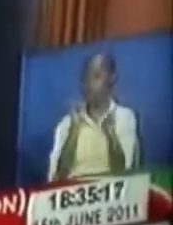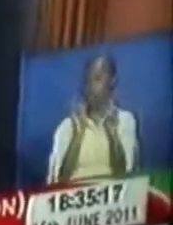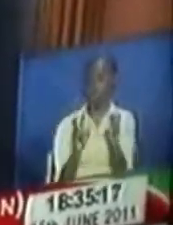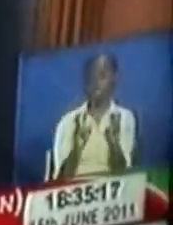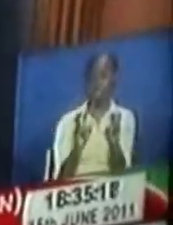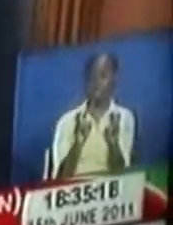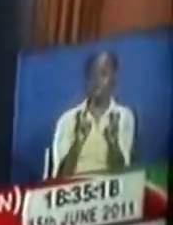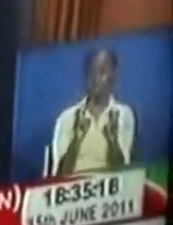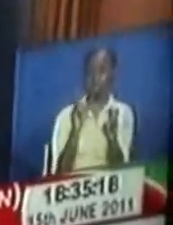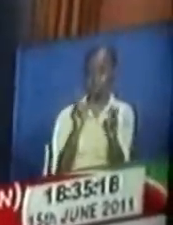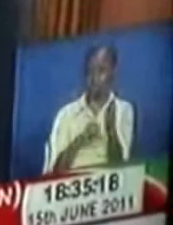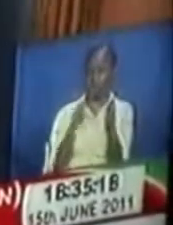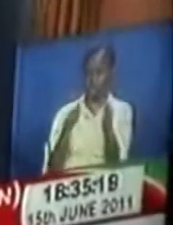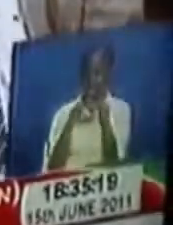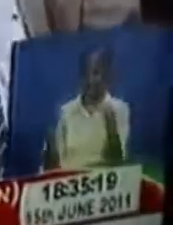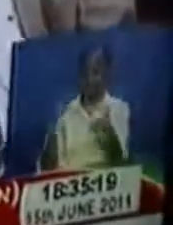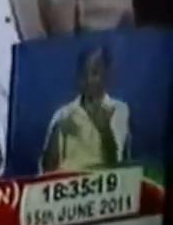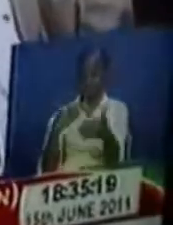who are watching.